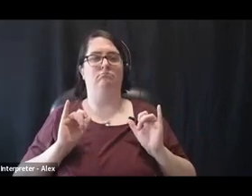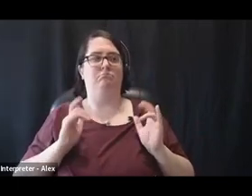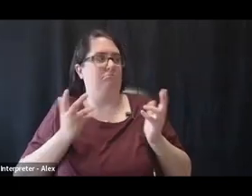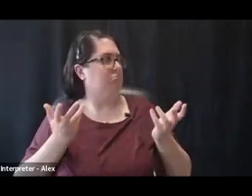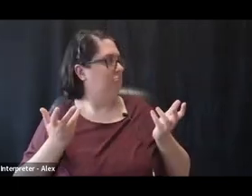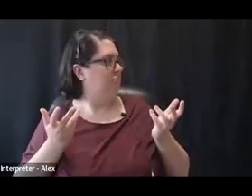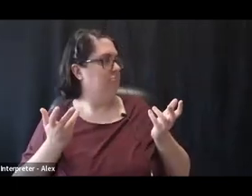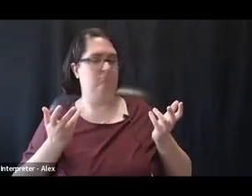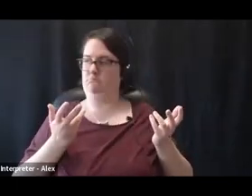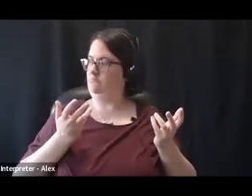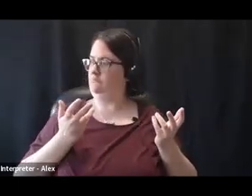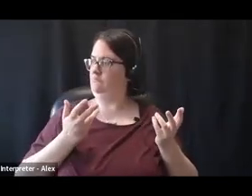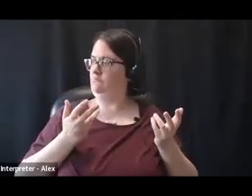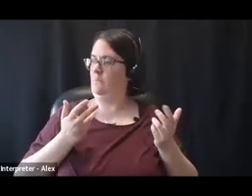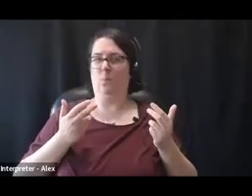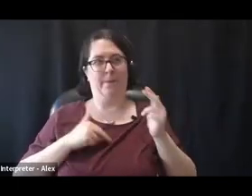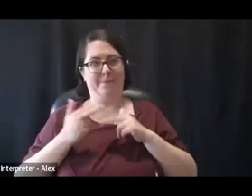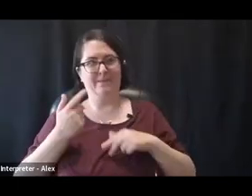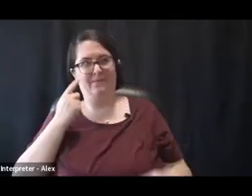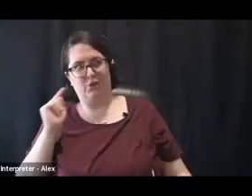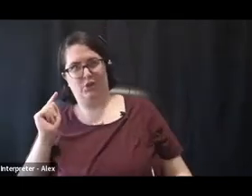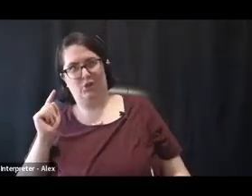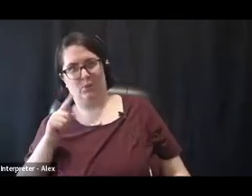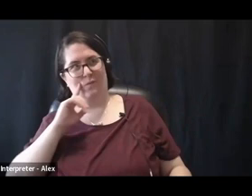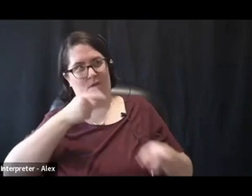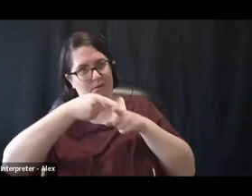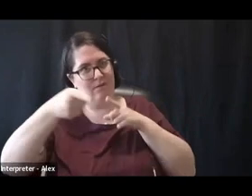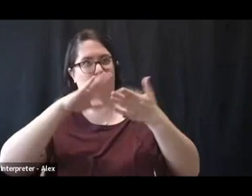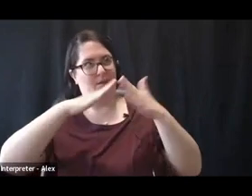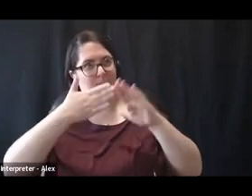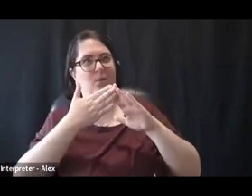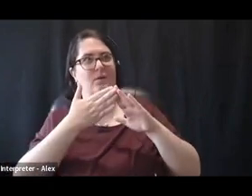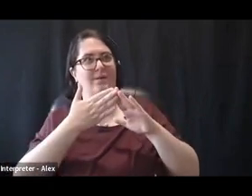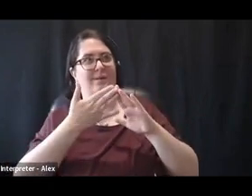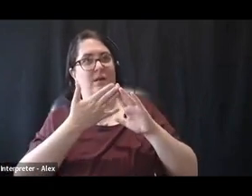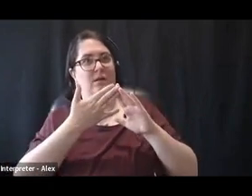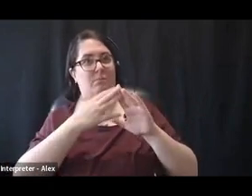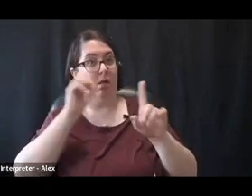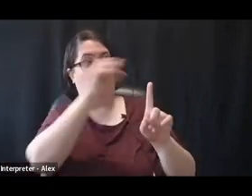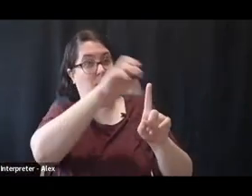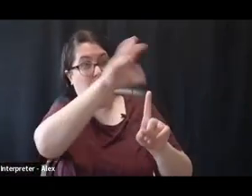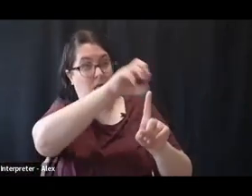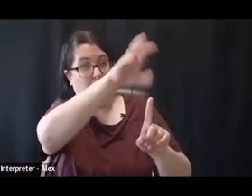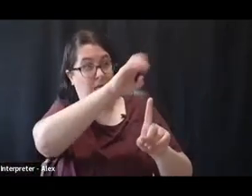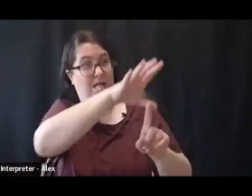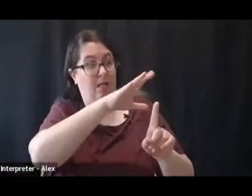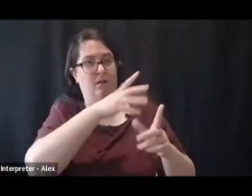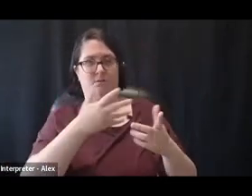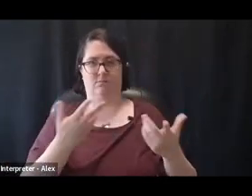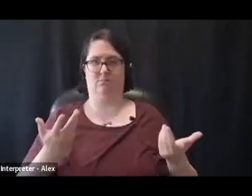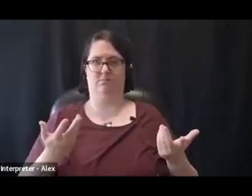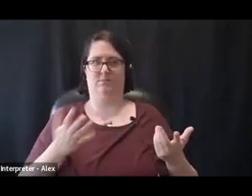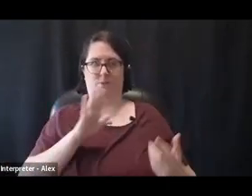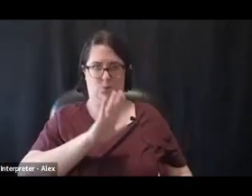this for you. Like, we built this for the sector. We built this for the community. Why am I trying to sell it to you? It's actually the